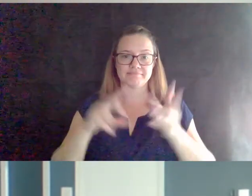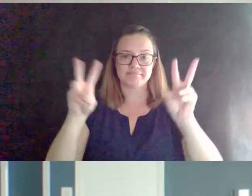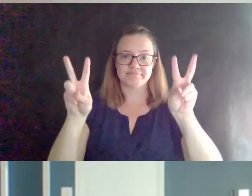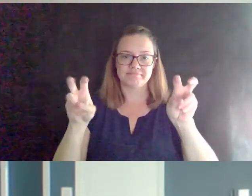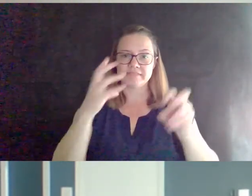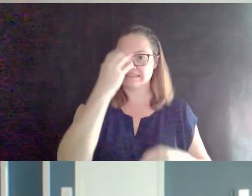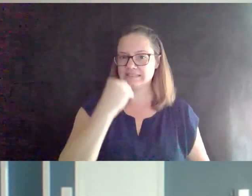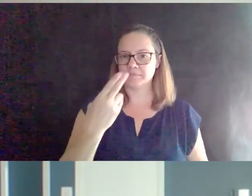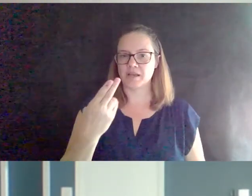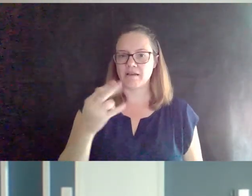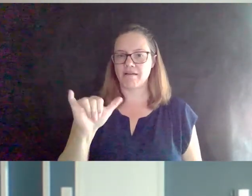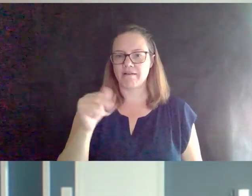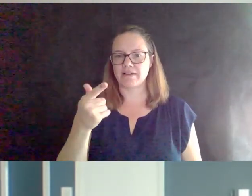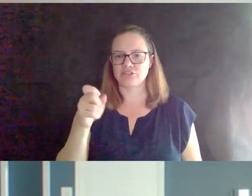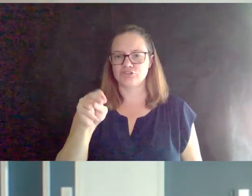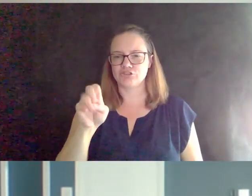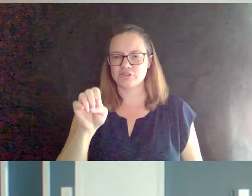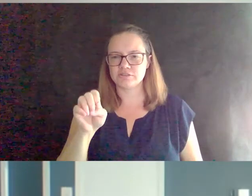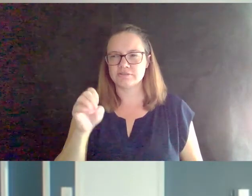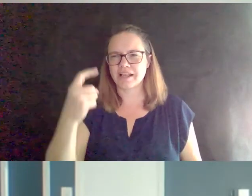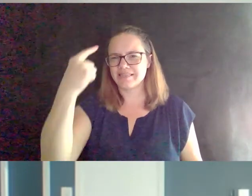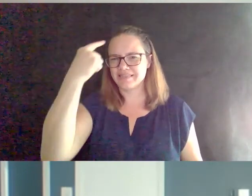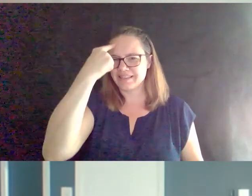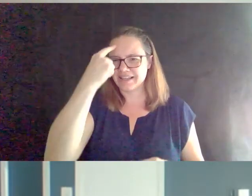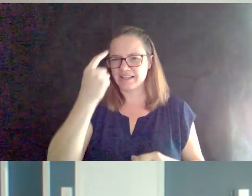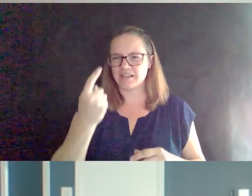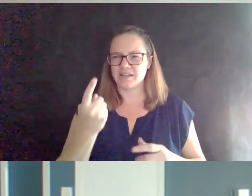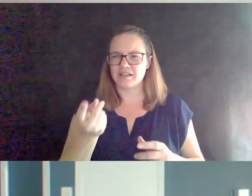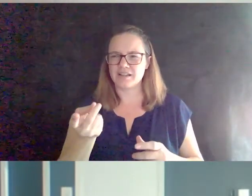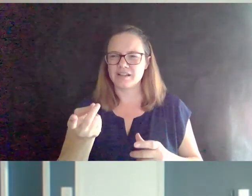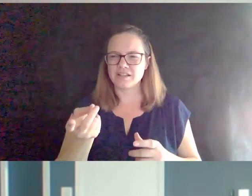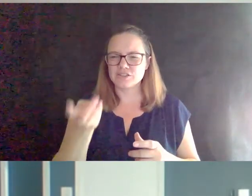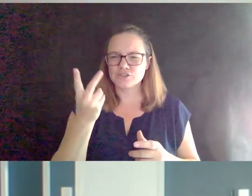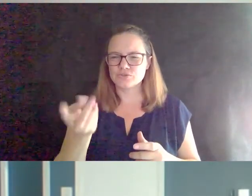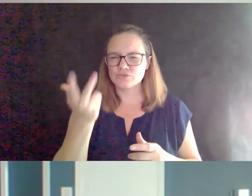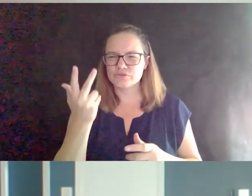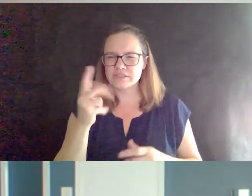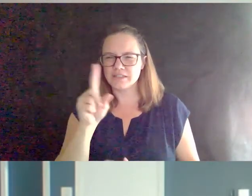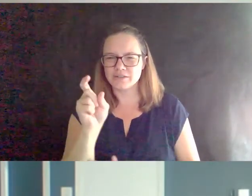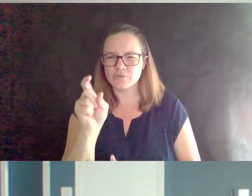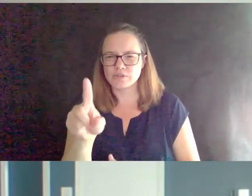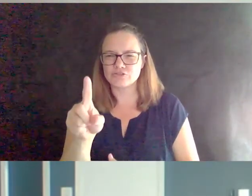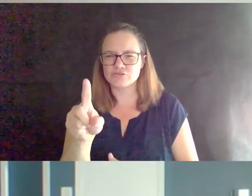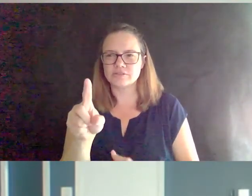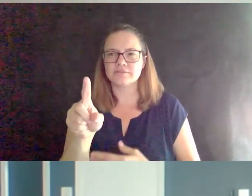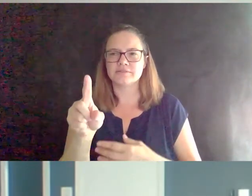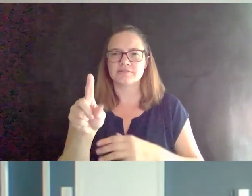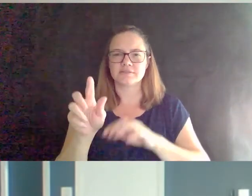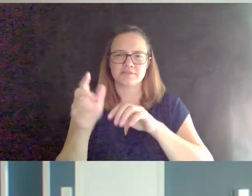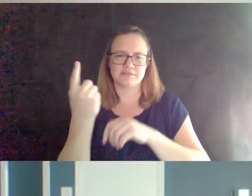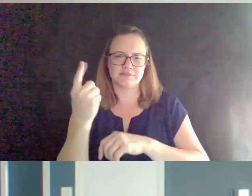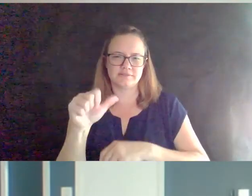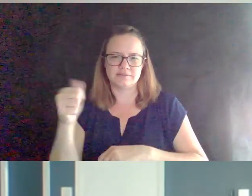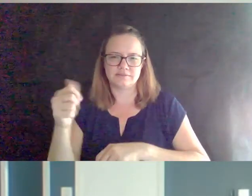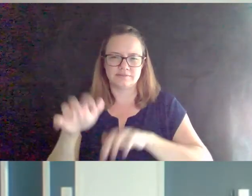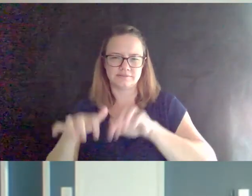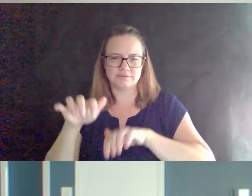a couple questions that may have come through